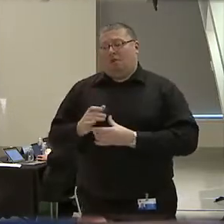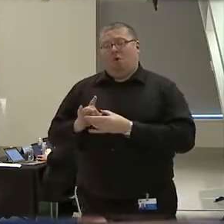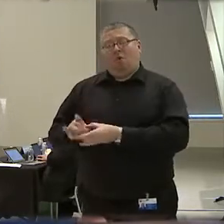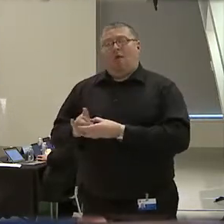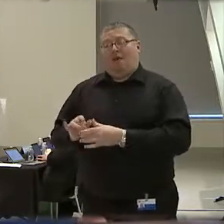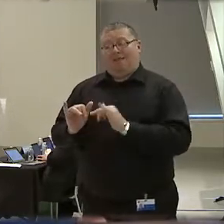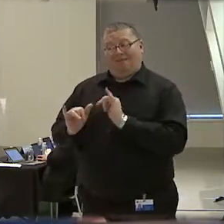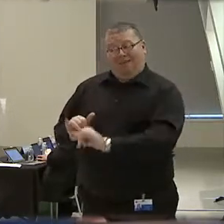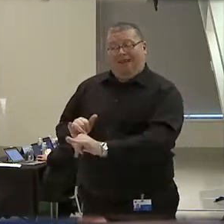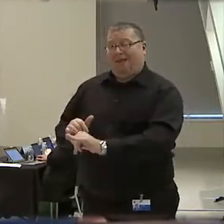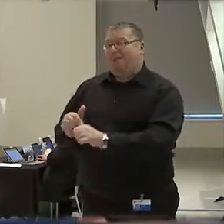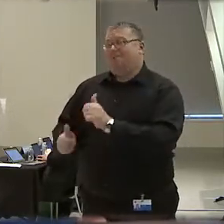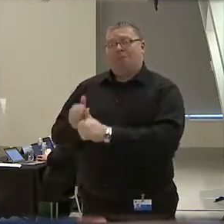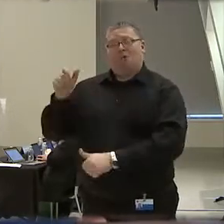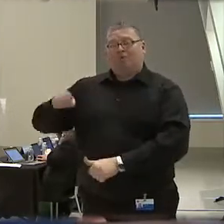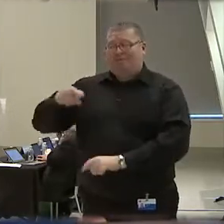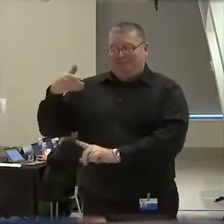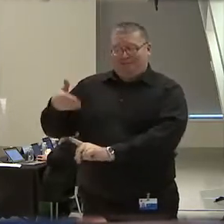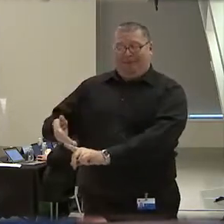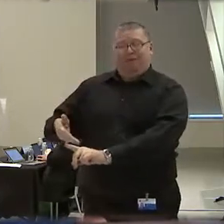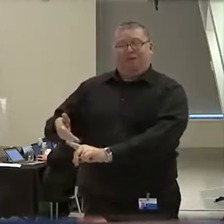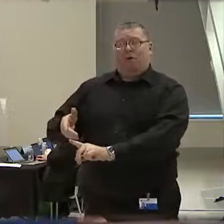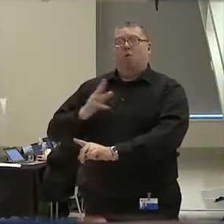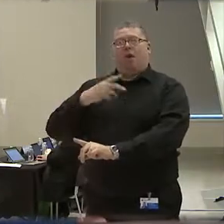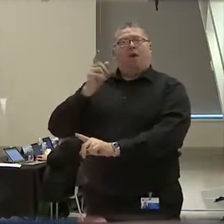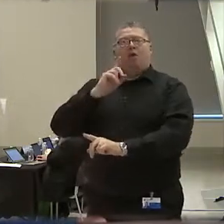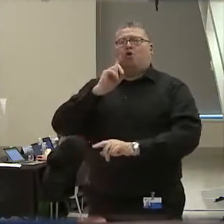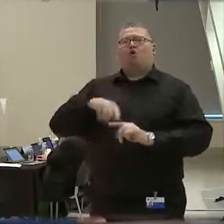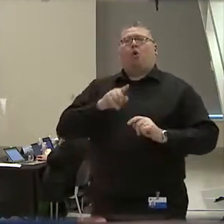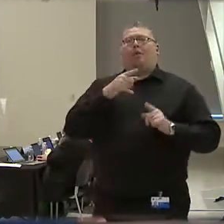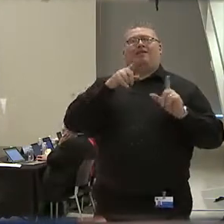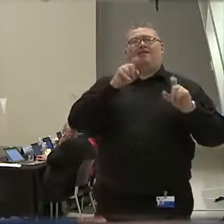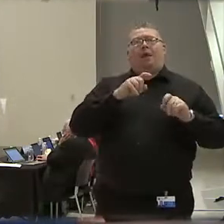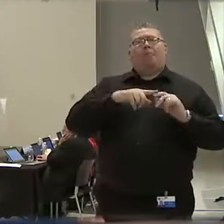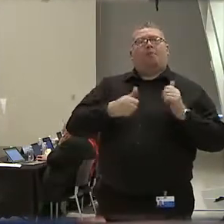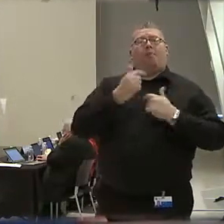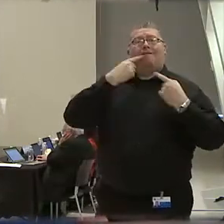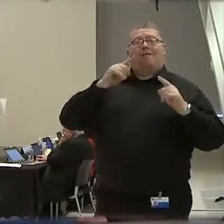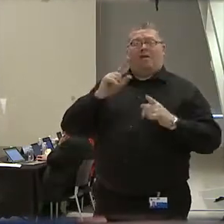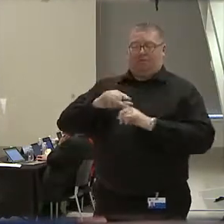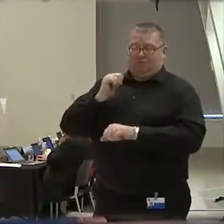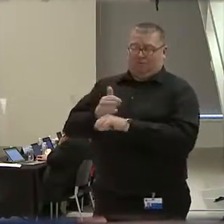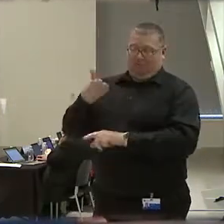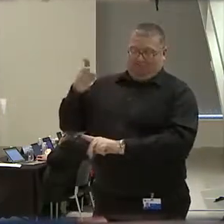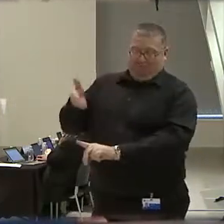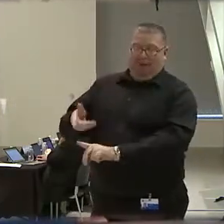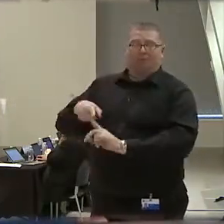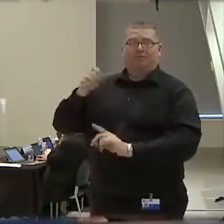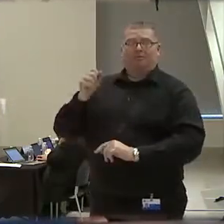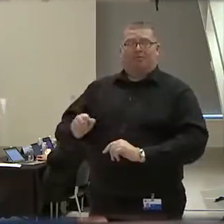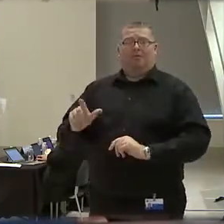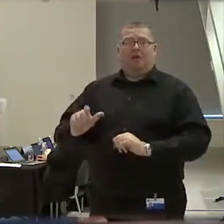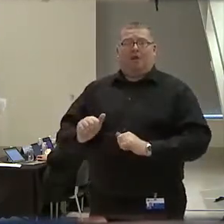that's where this program will not only be tested but be the most effective.